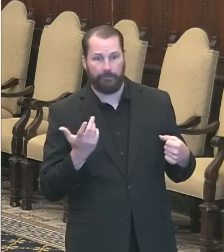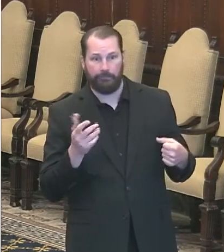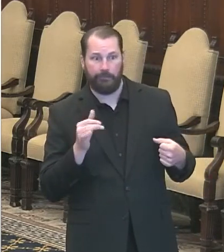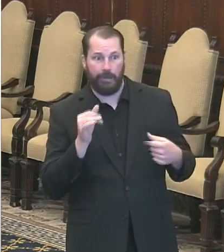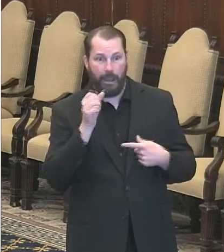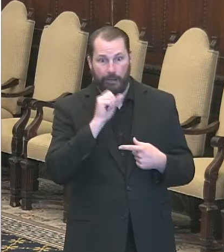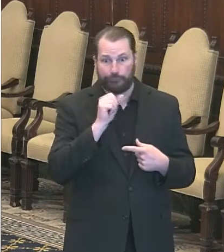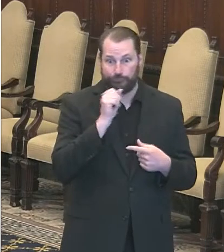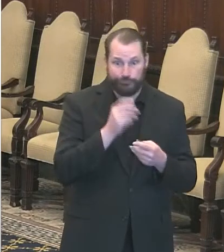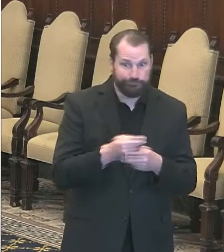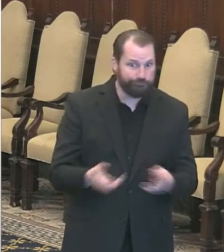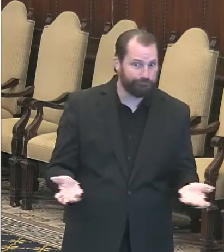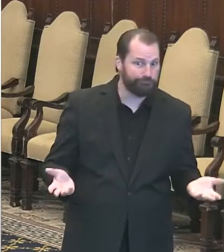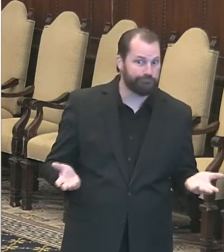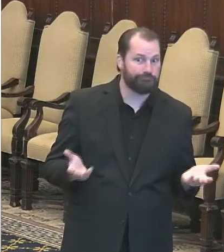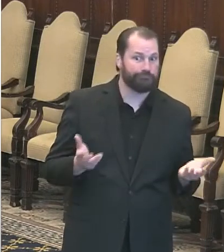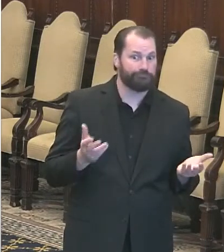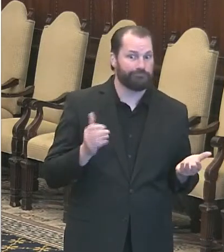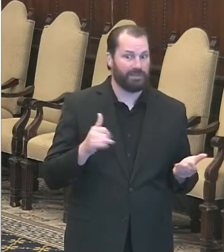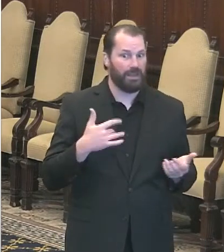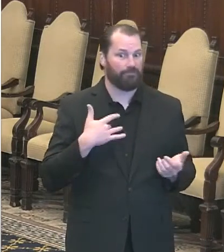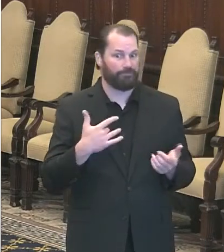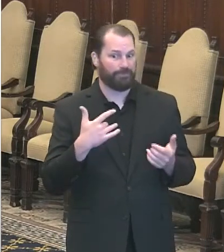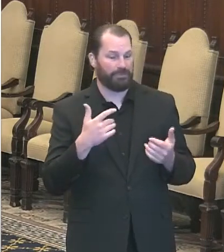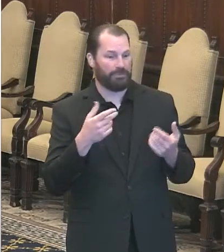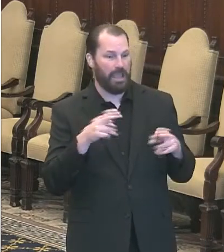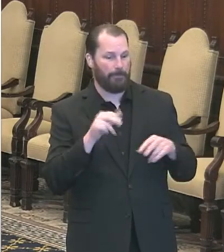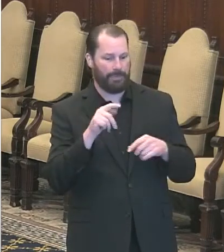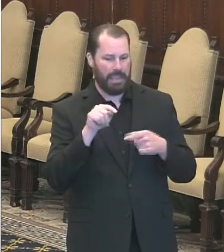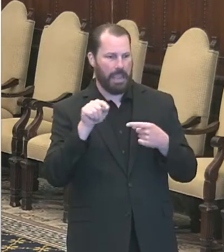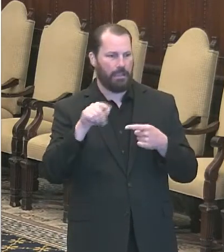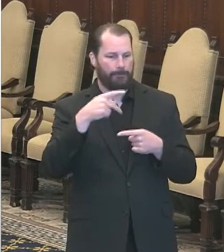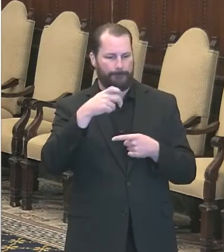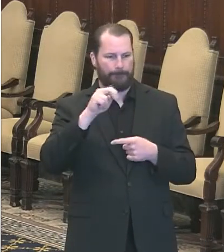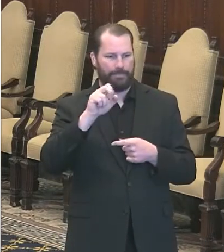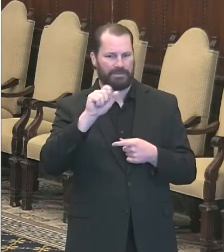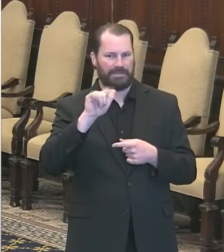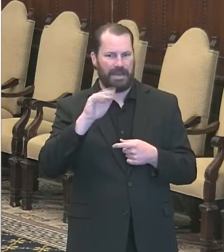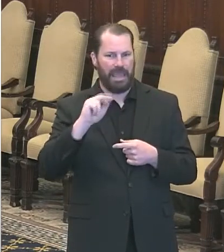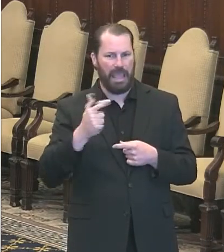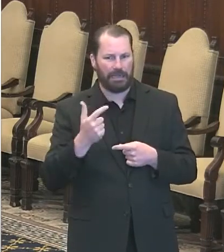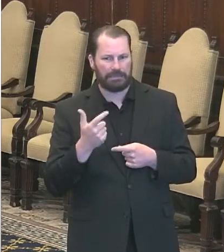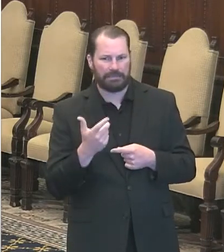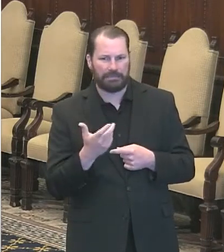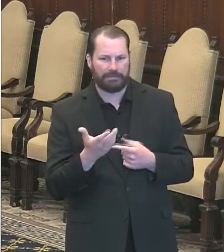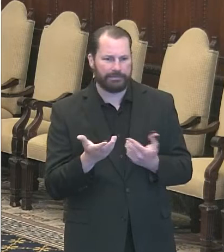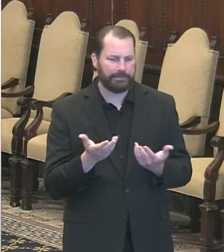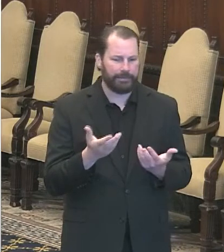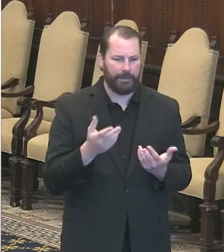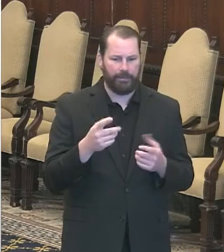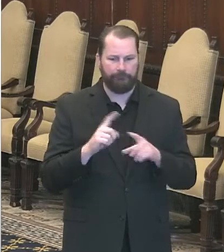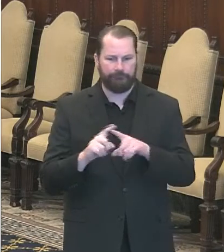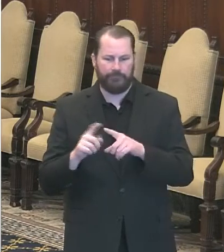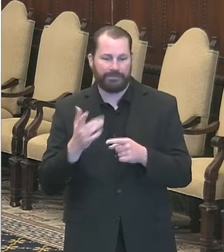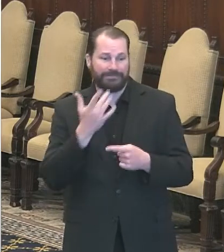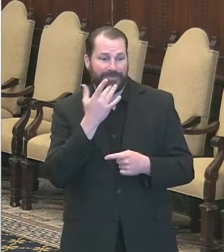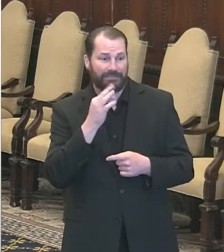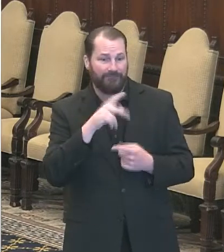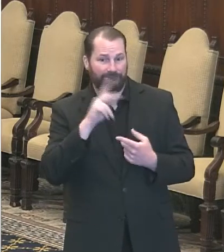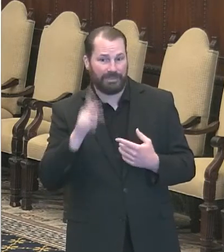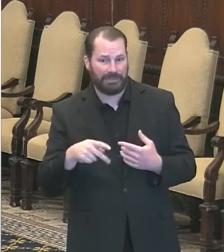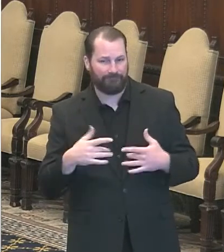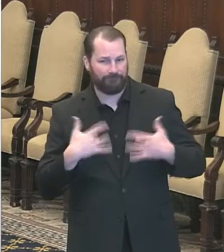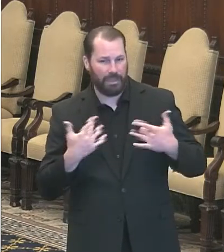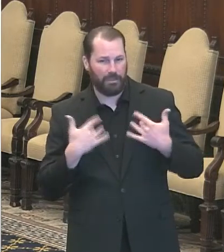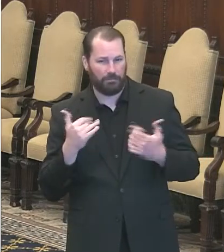social that's on Penn's Landing, or the Taste of Philly. I guess what are those